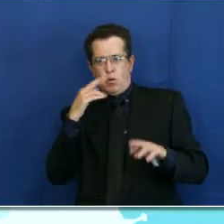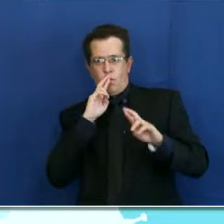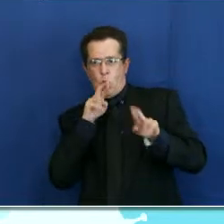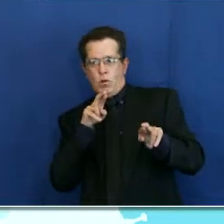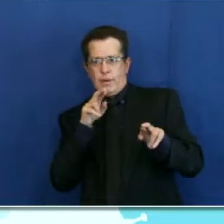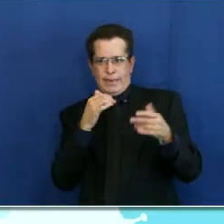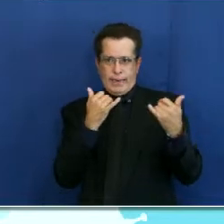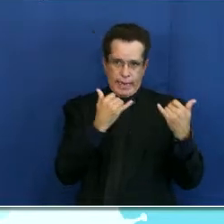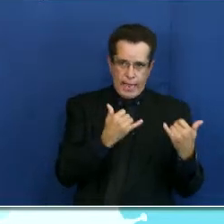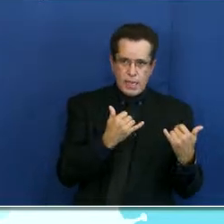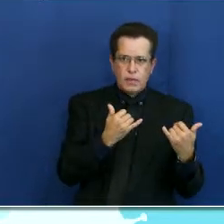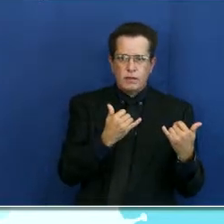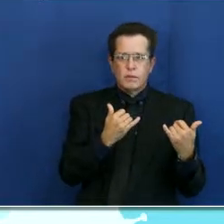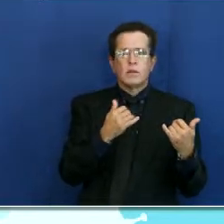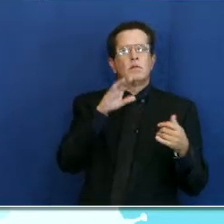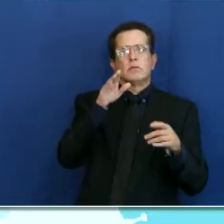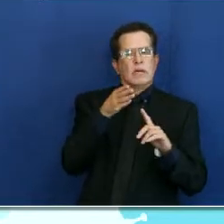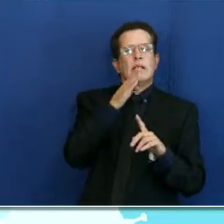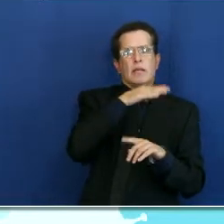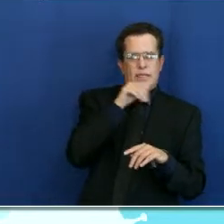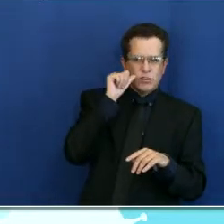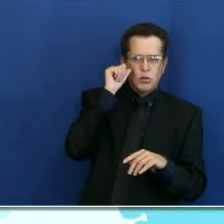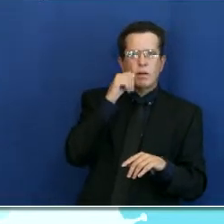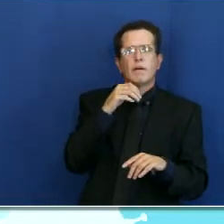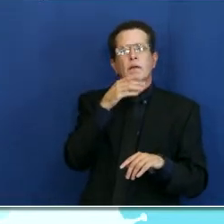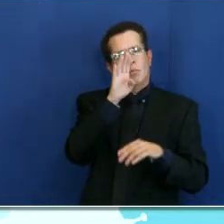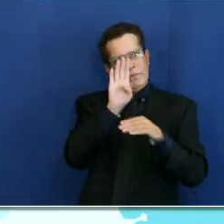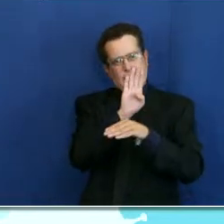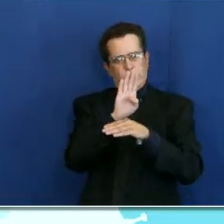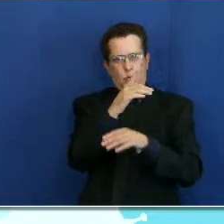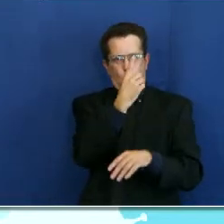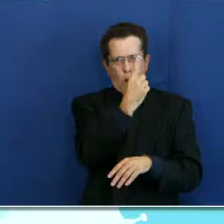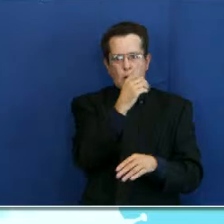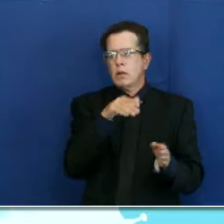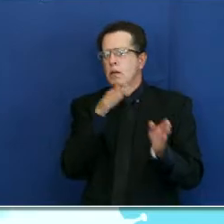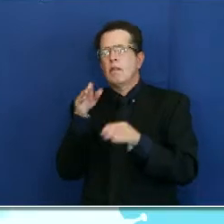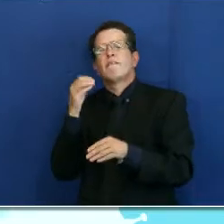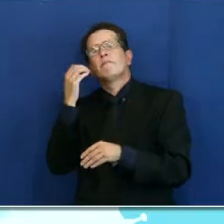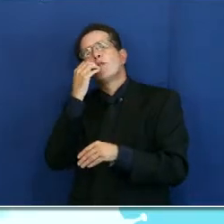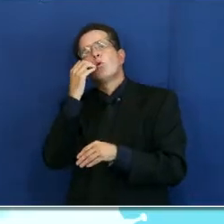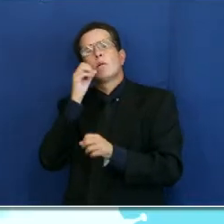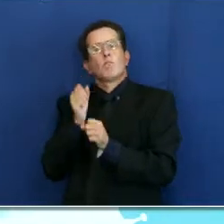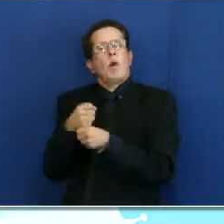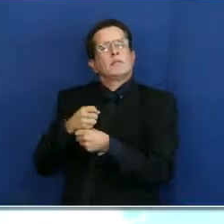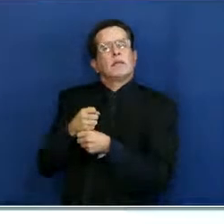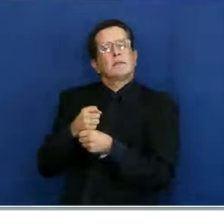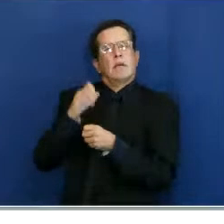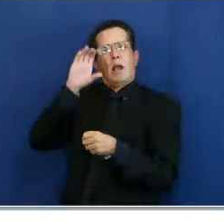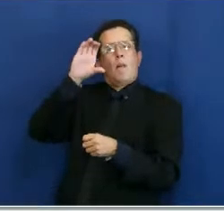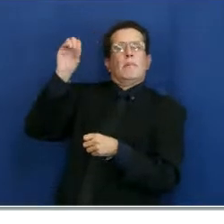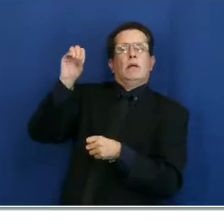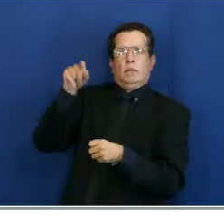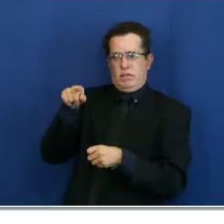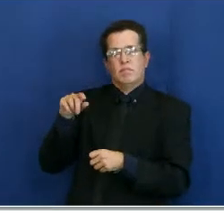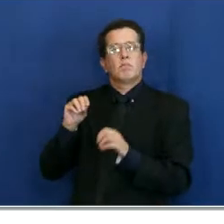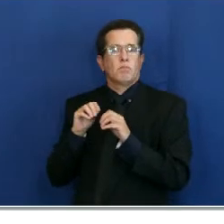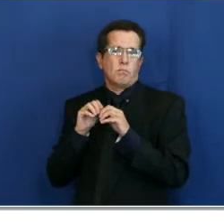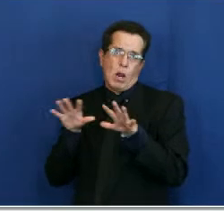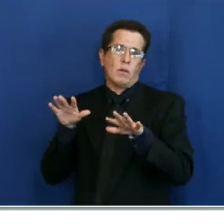1 in a business and 1, again, in a food processing facility. In our next